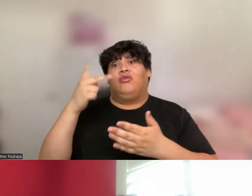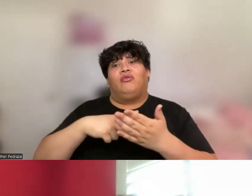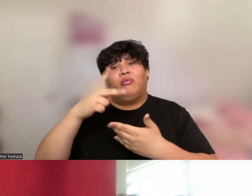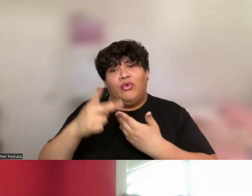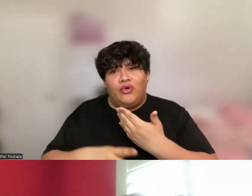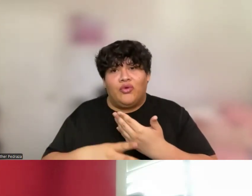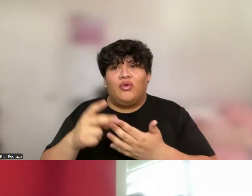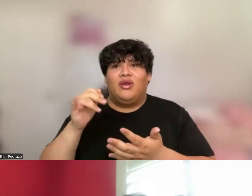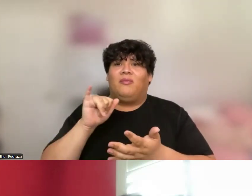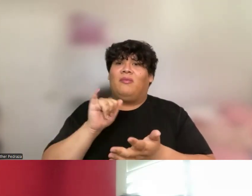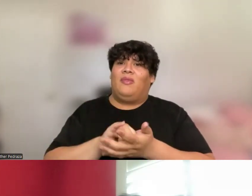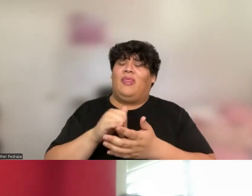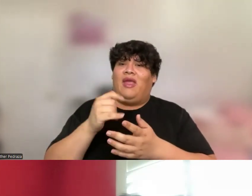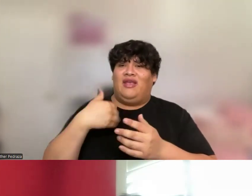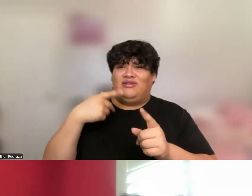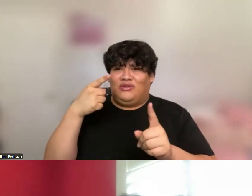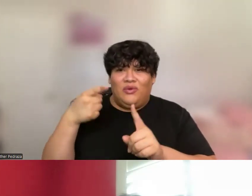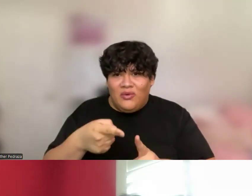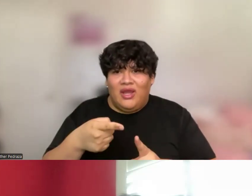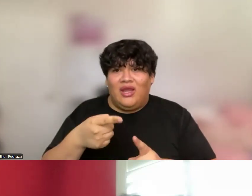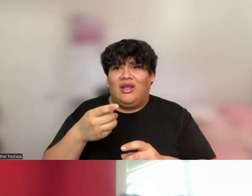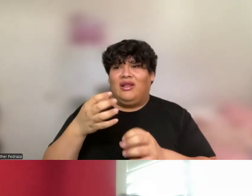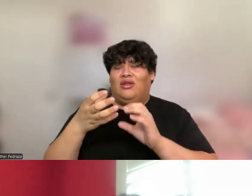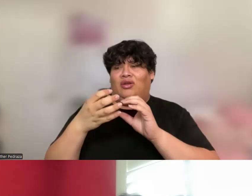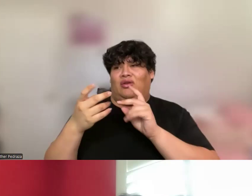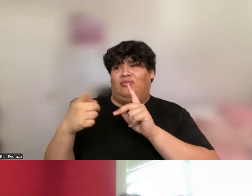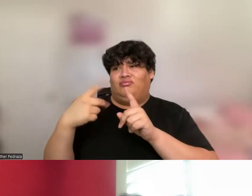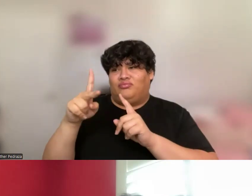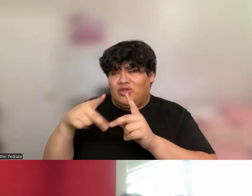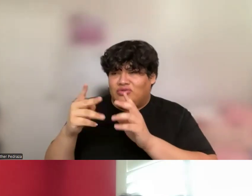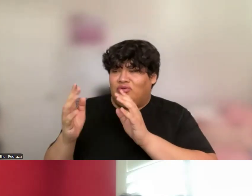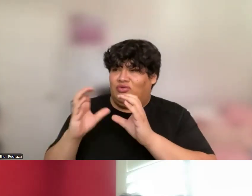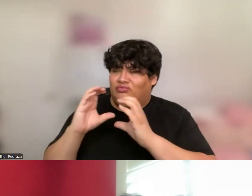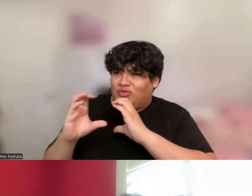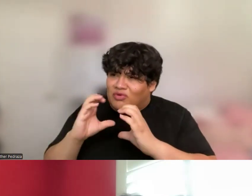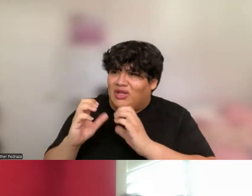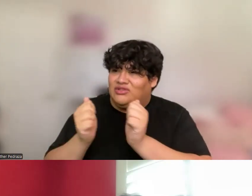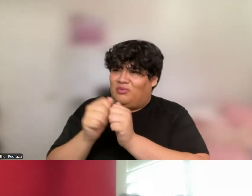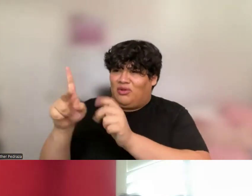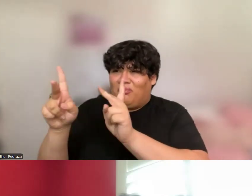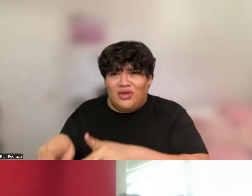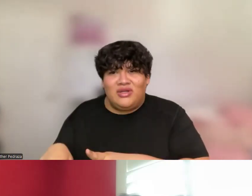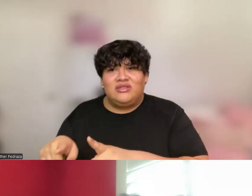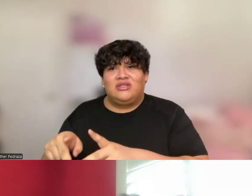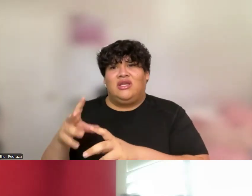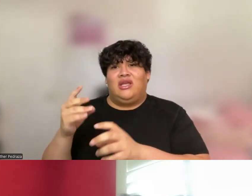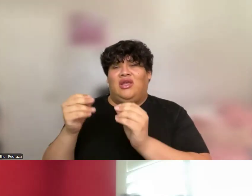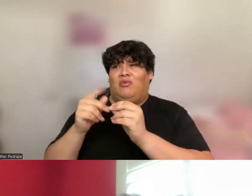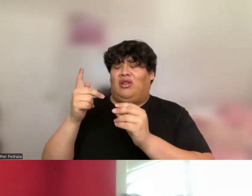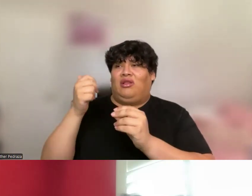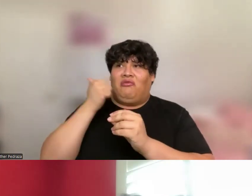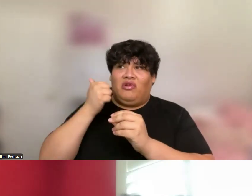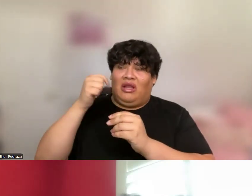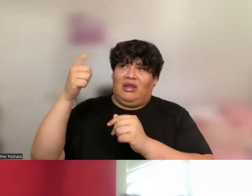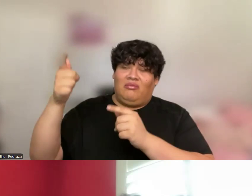program that has direct interpersonal human connection with a resident in an ongoing basis.